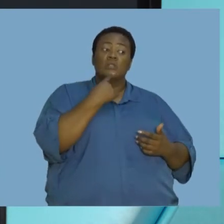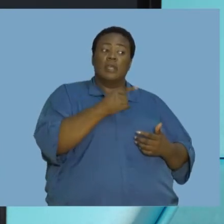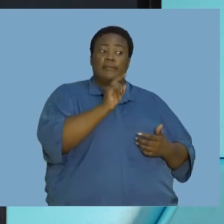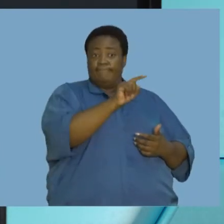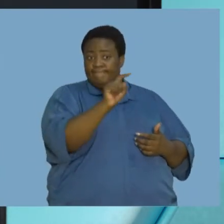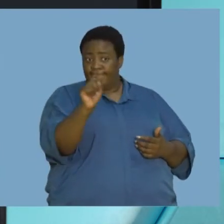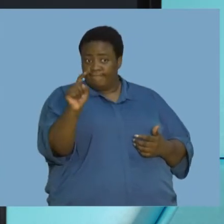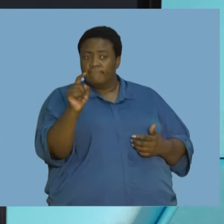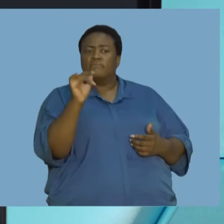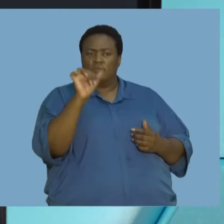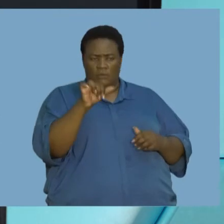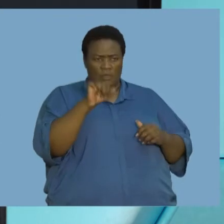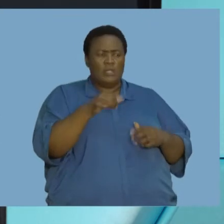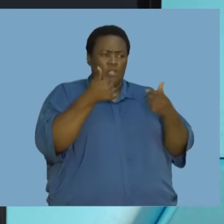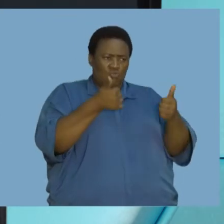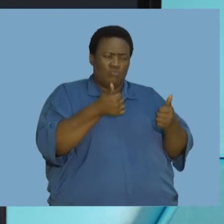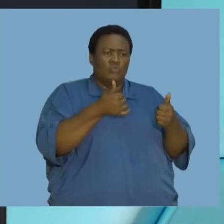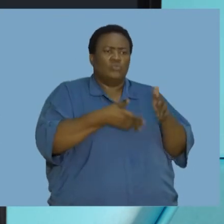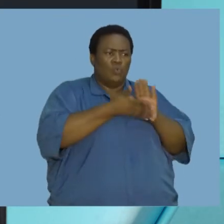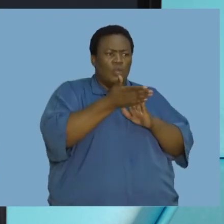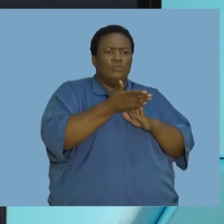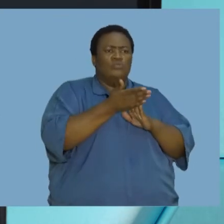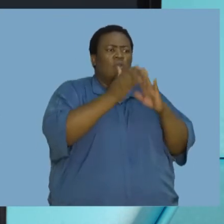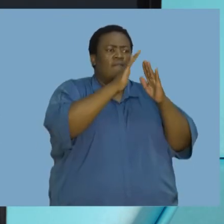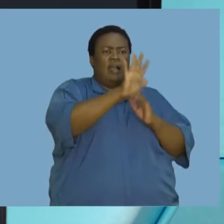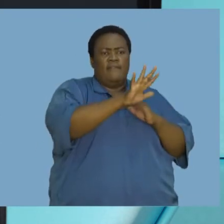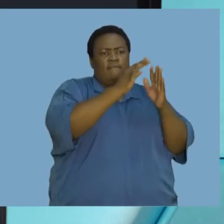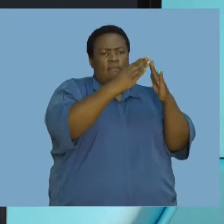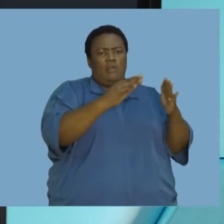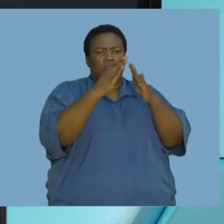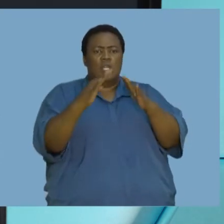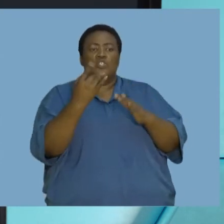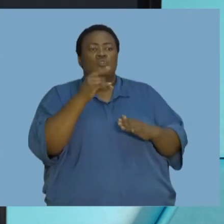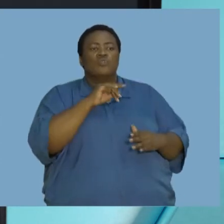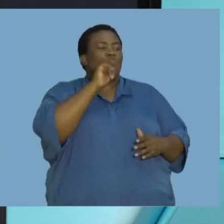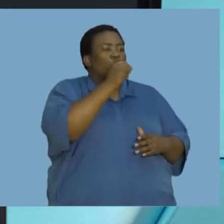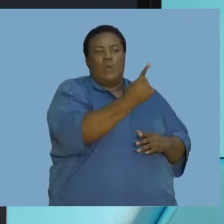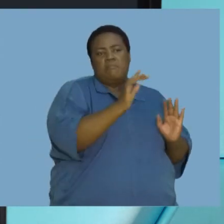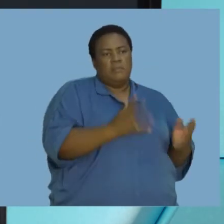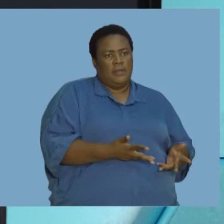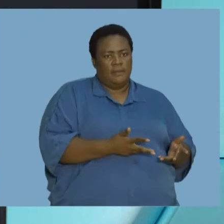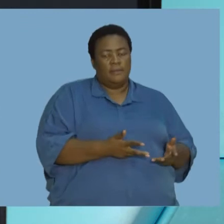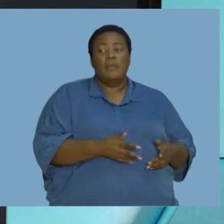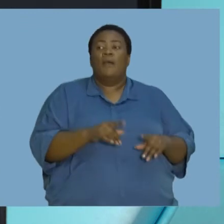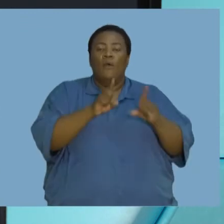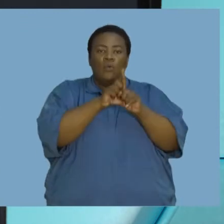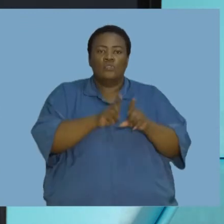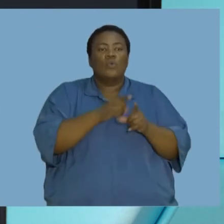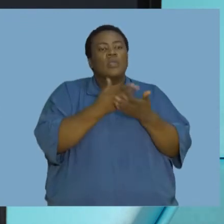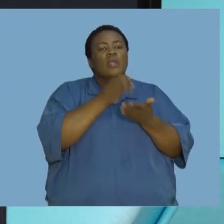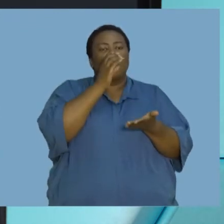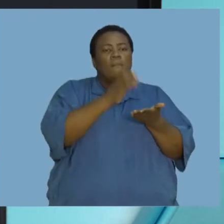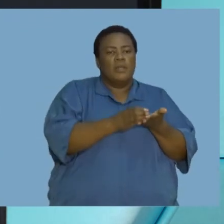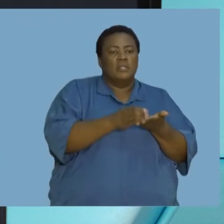is that in that they've gone around to 5 households and they've not just looked at an individual house. However, we can also comment